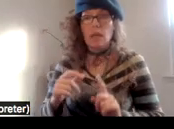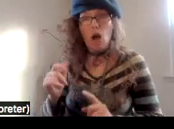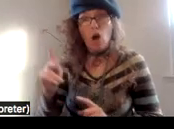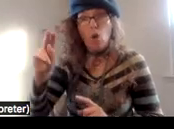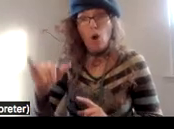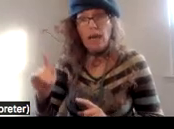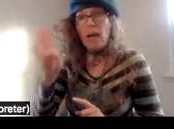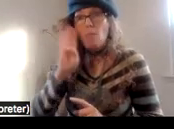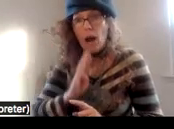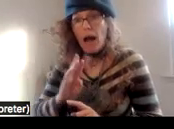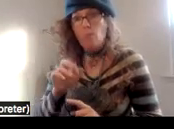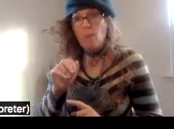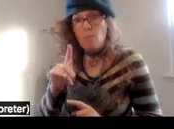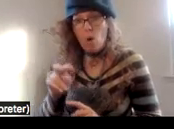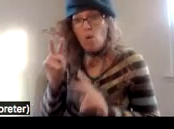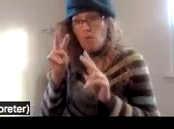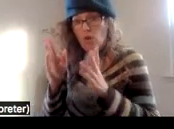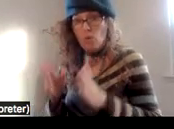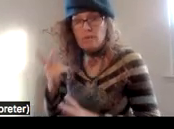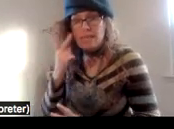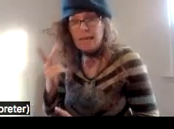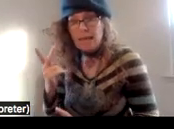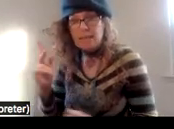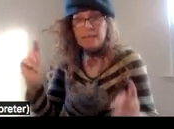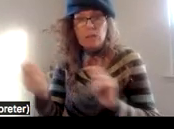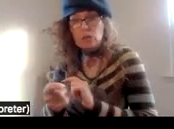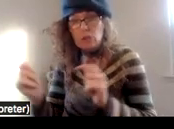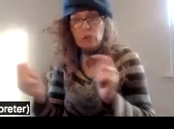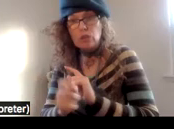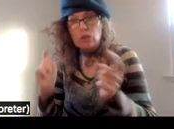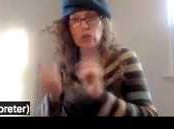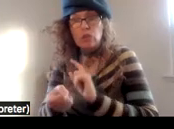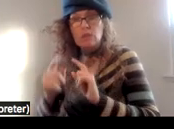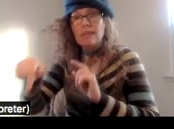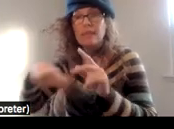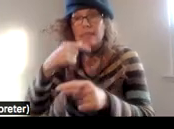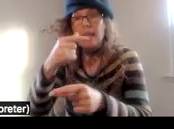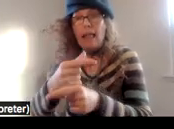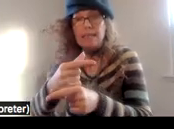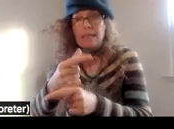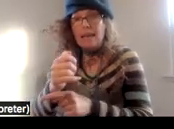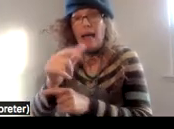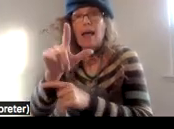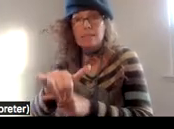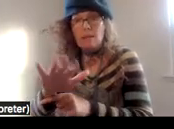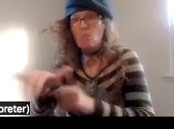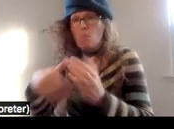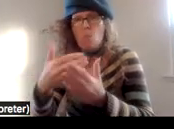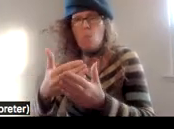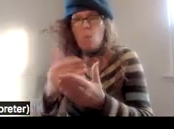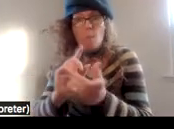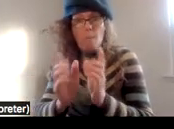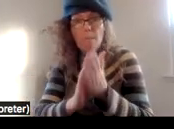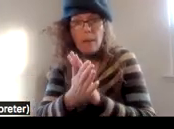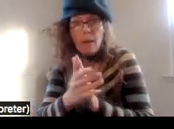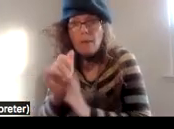remote viewers have seen to turn this entire galaxy into uh basically an